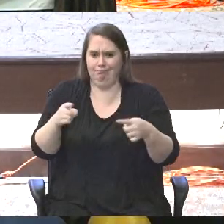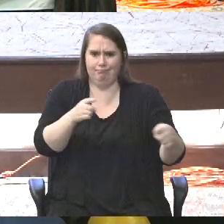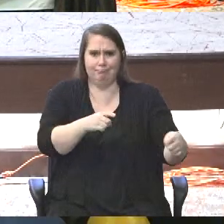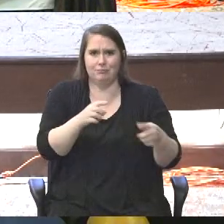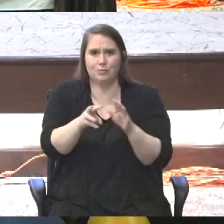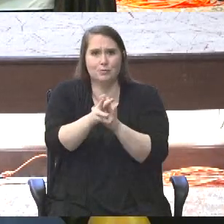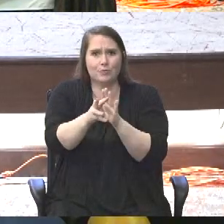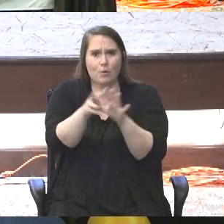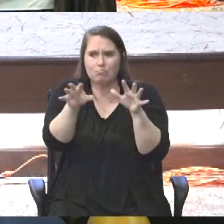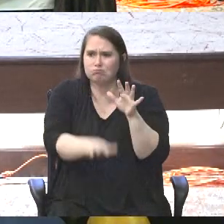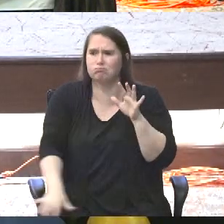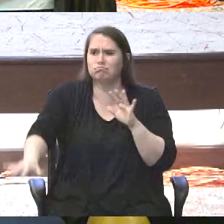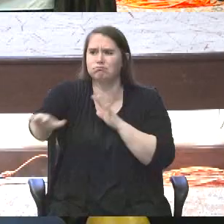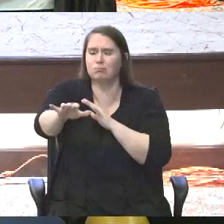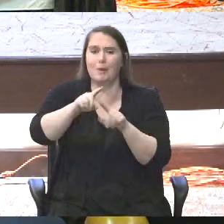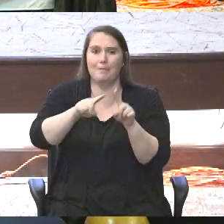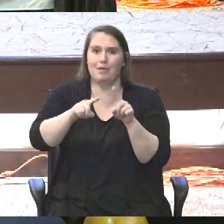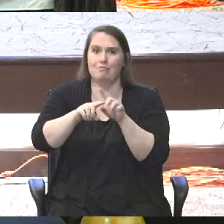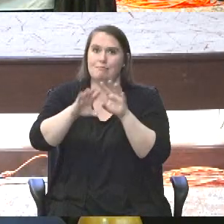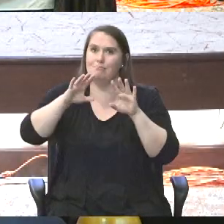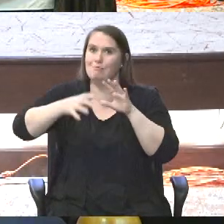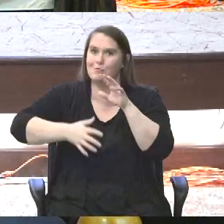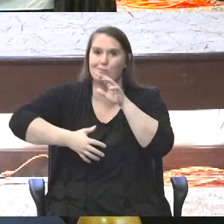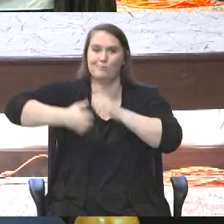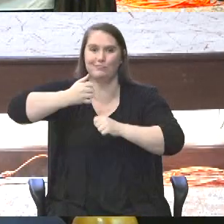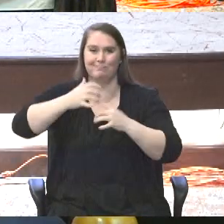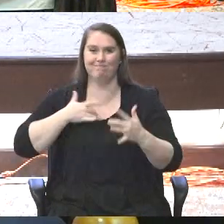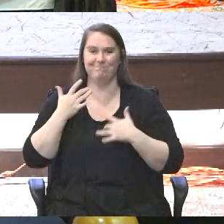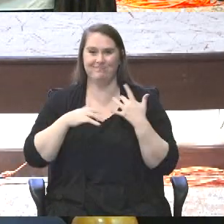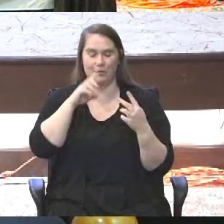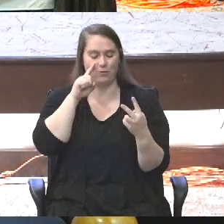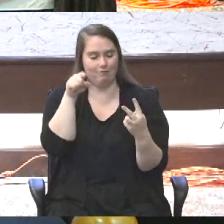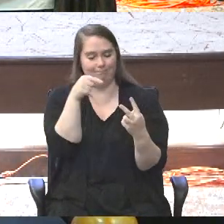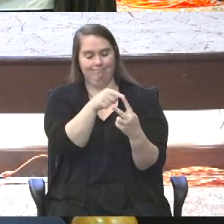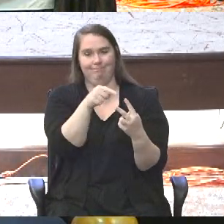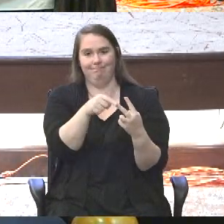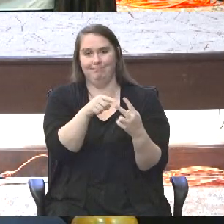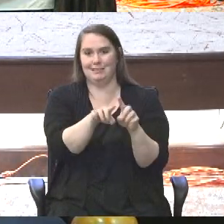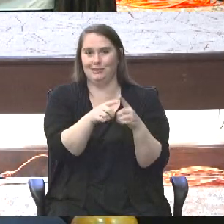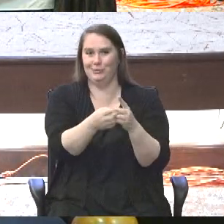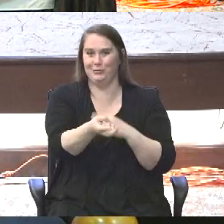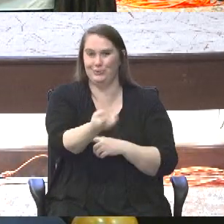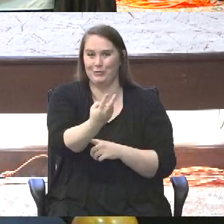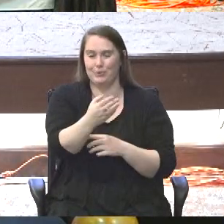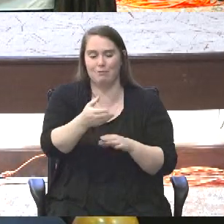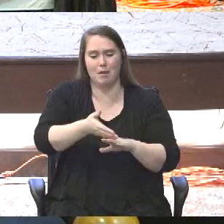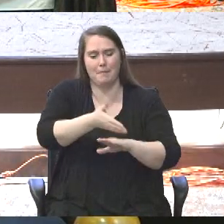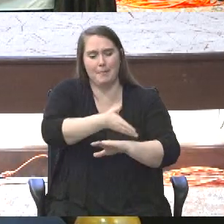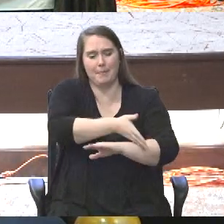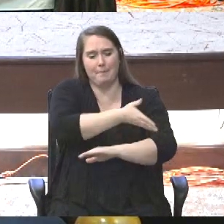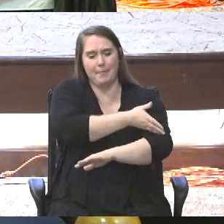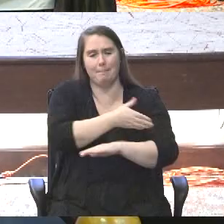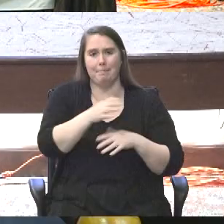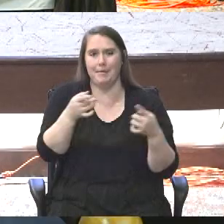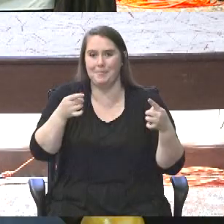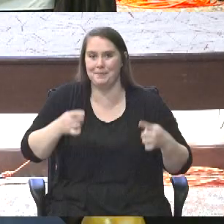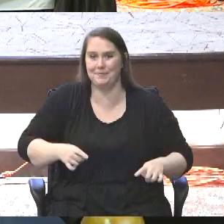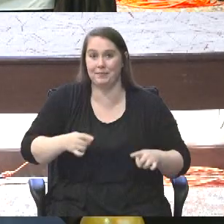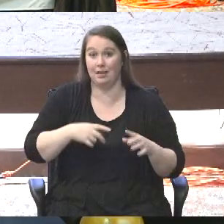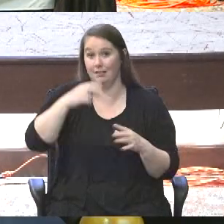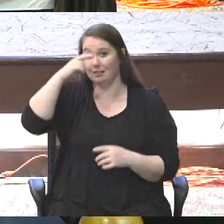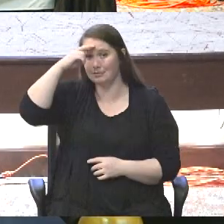Waco, but more excited about it's happening as well in District 2. And excited for the